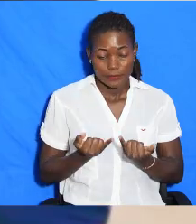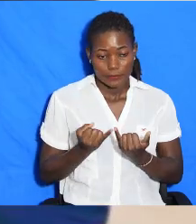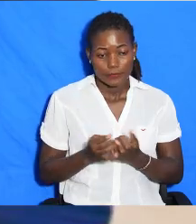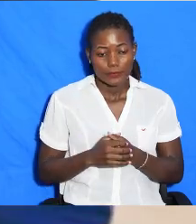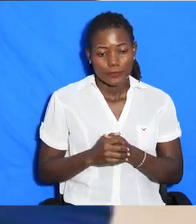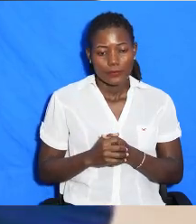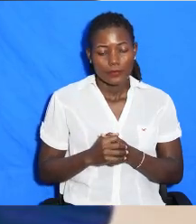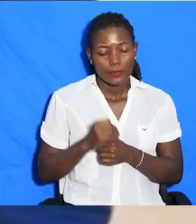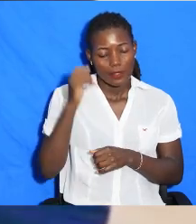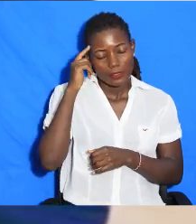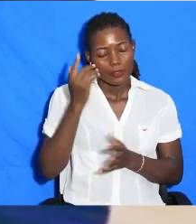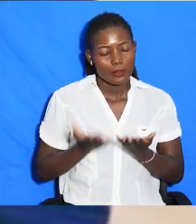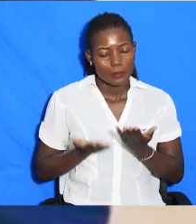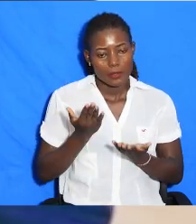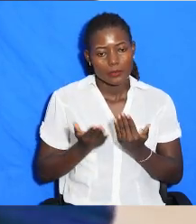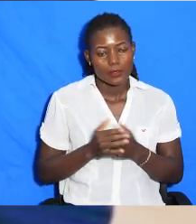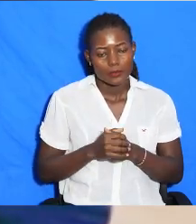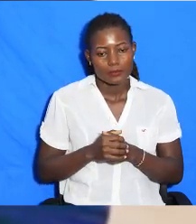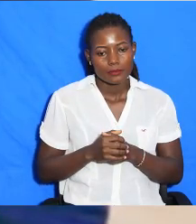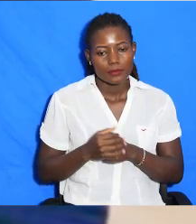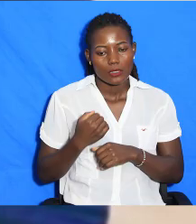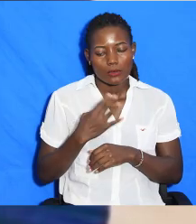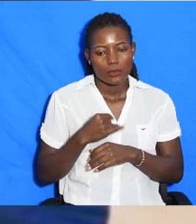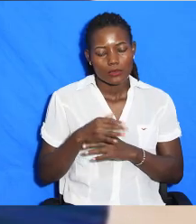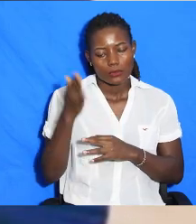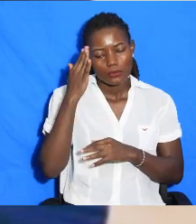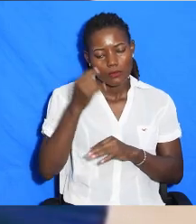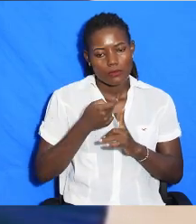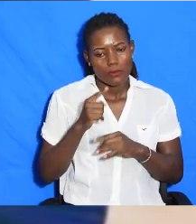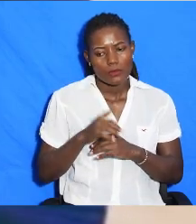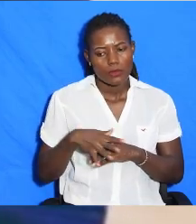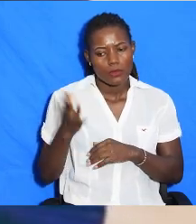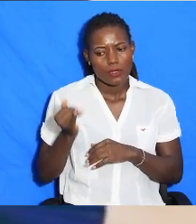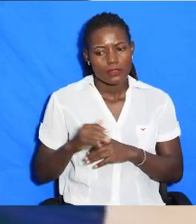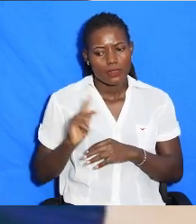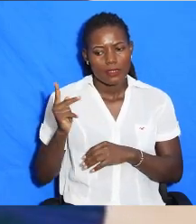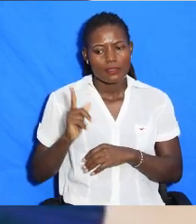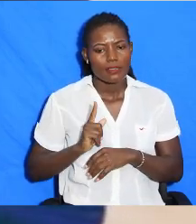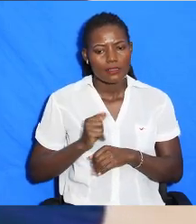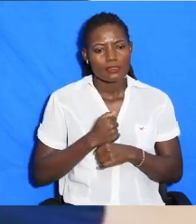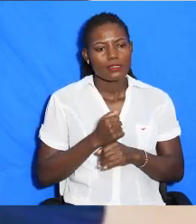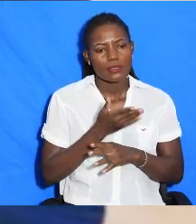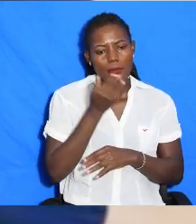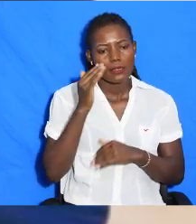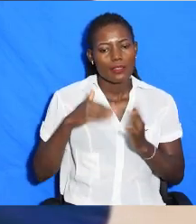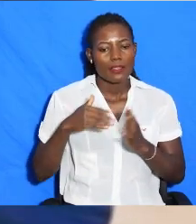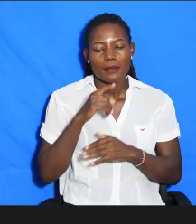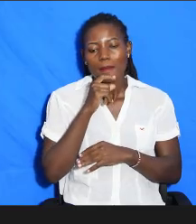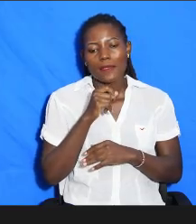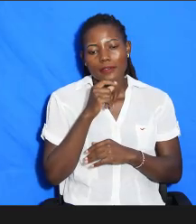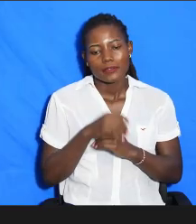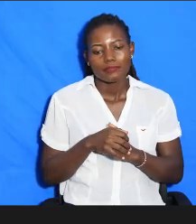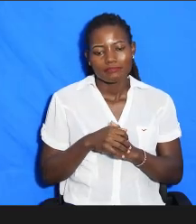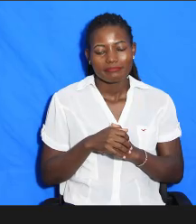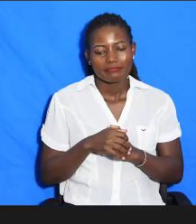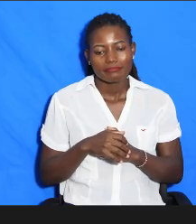think maybe I would also want to find out from you, why is it that Kenyan ladies are doing better than men? You look at the